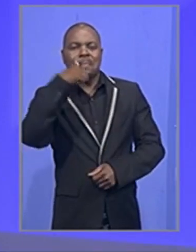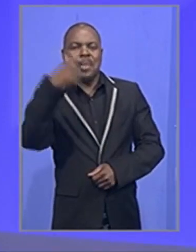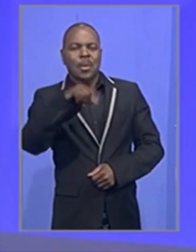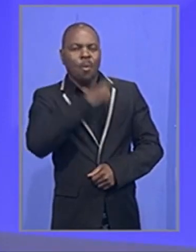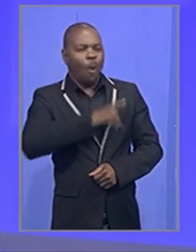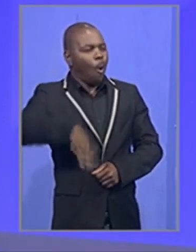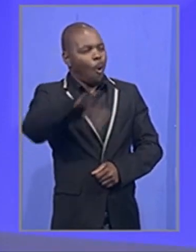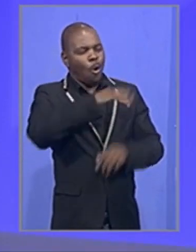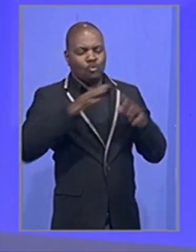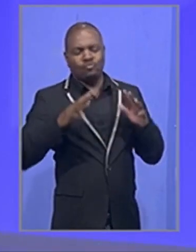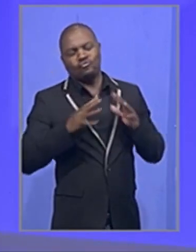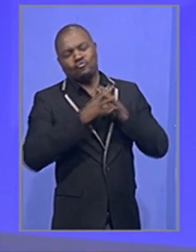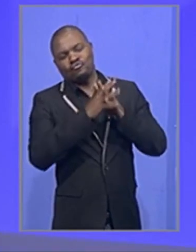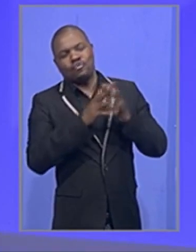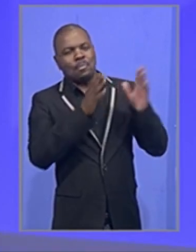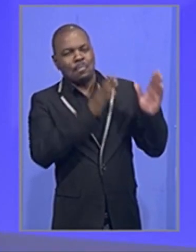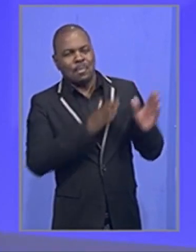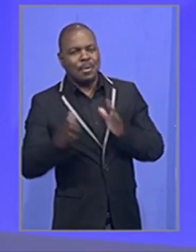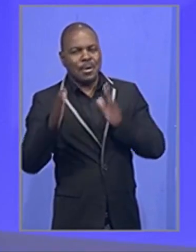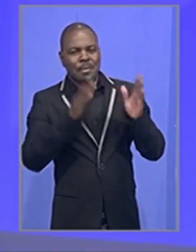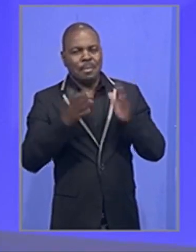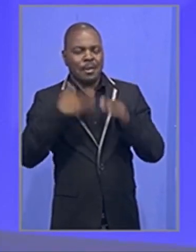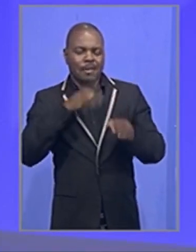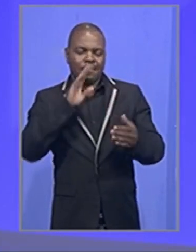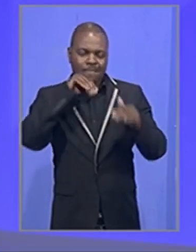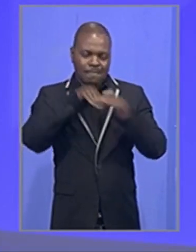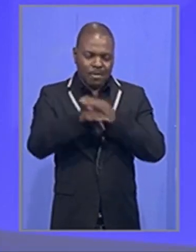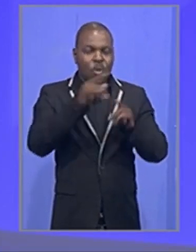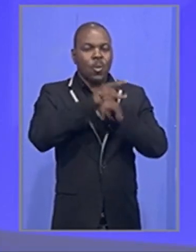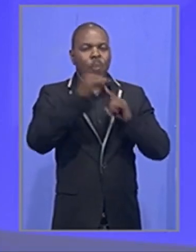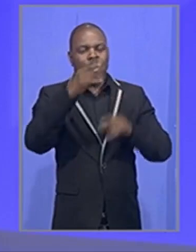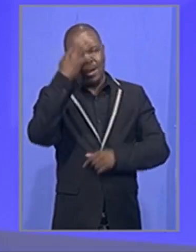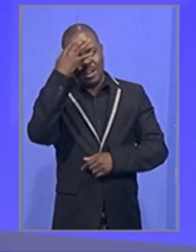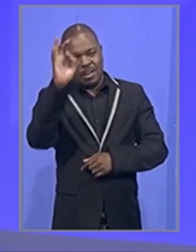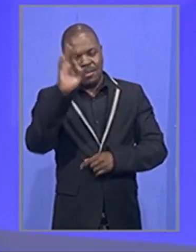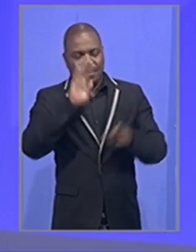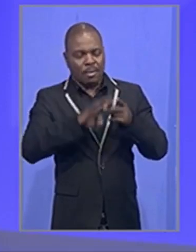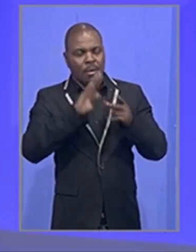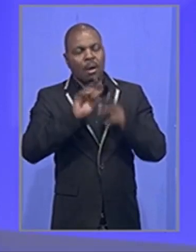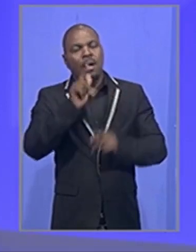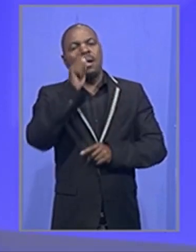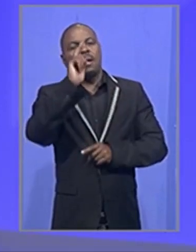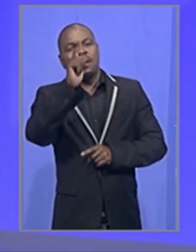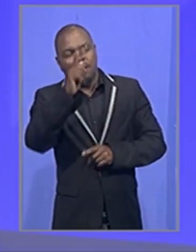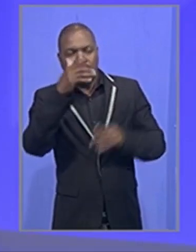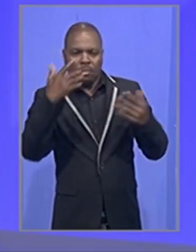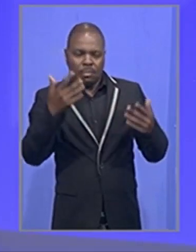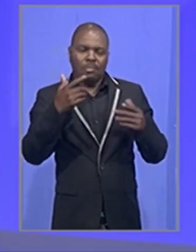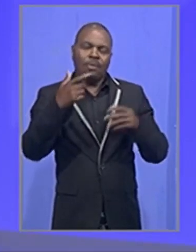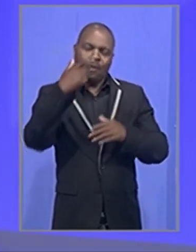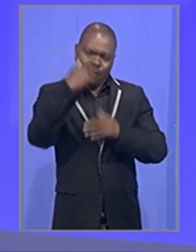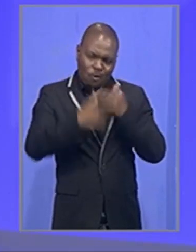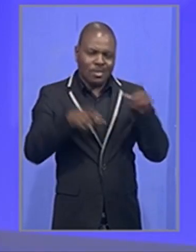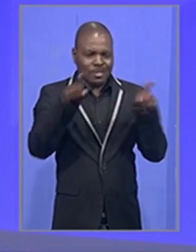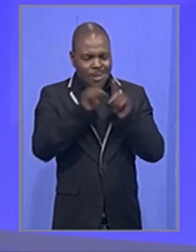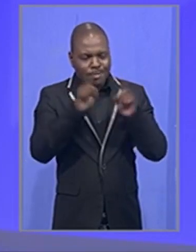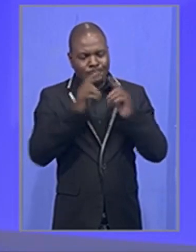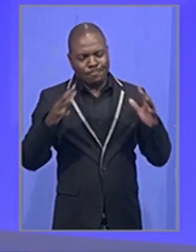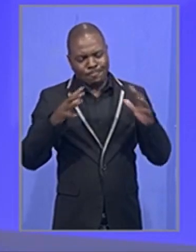ba kopane mme ba ne ba lokisetsa ho kena pusong mme dibukeng tse ileng tsa hlahlama ba ile ba sebetsa hantle ho ntse ho na le